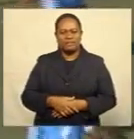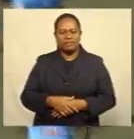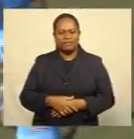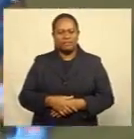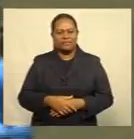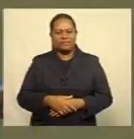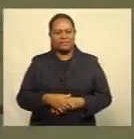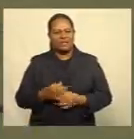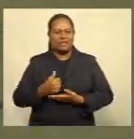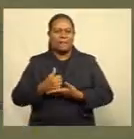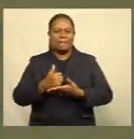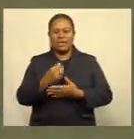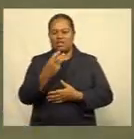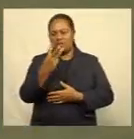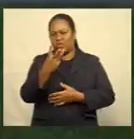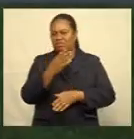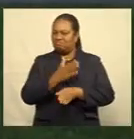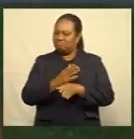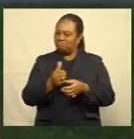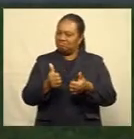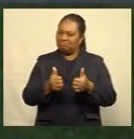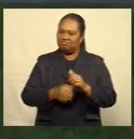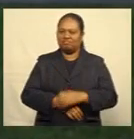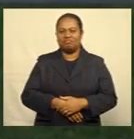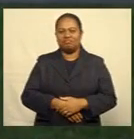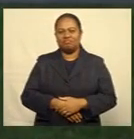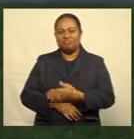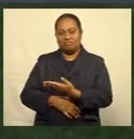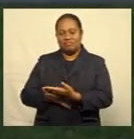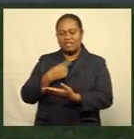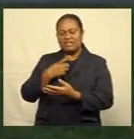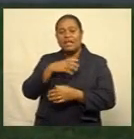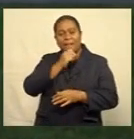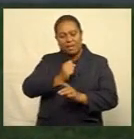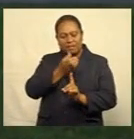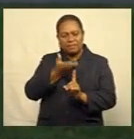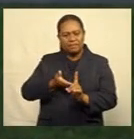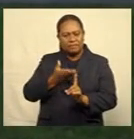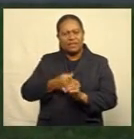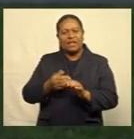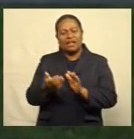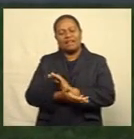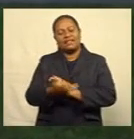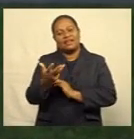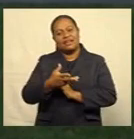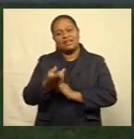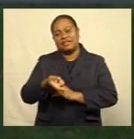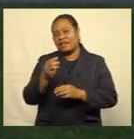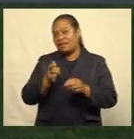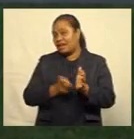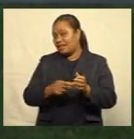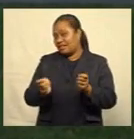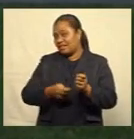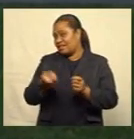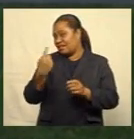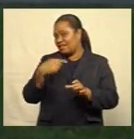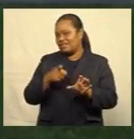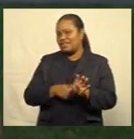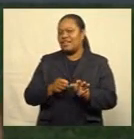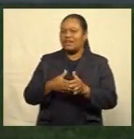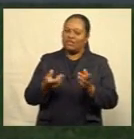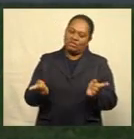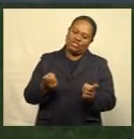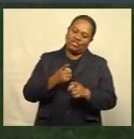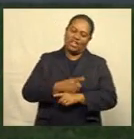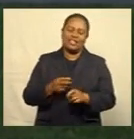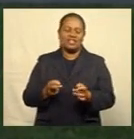our back three were functioning well as well. Sean Algar played for the Neita Siri Under-19 team last year before making a switch to Suva this year